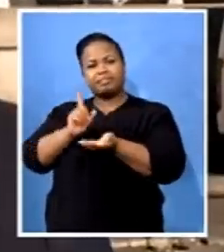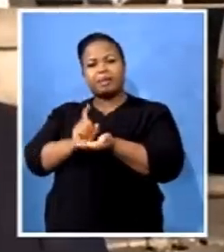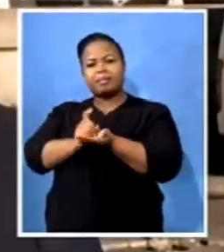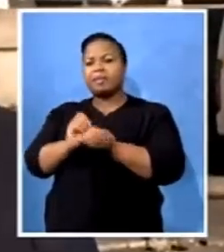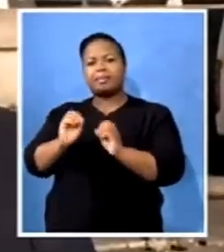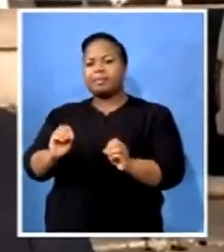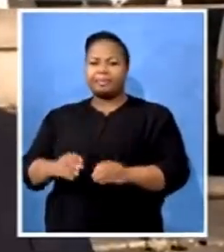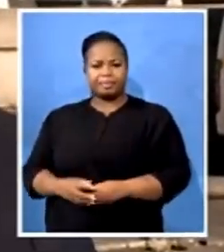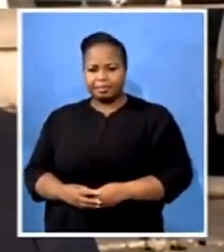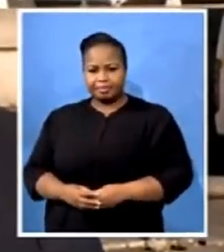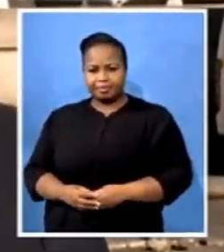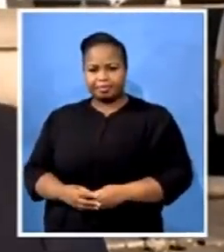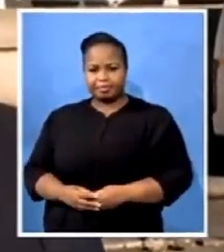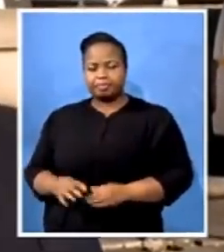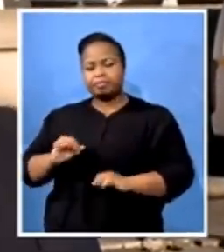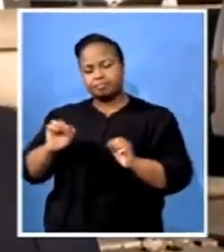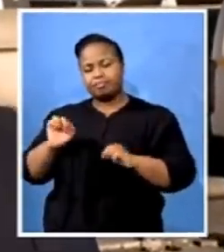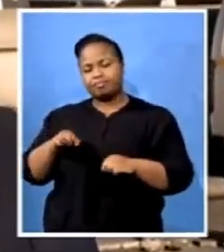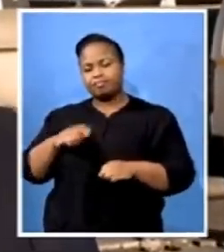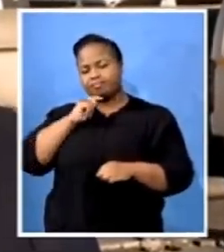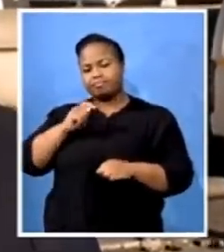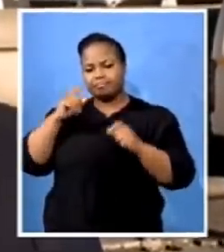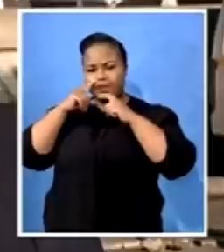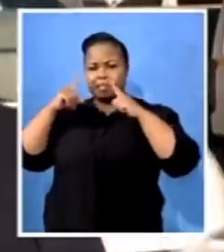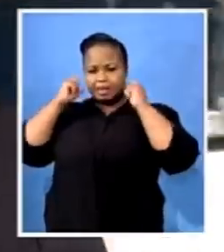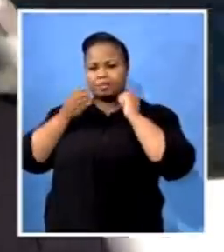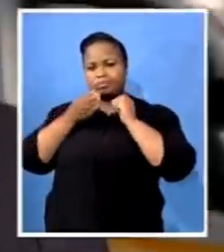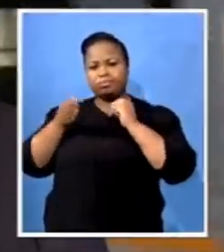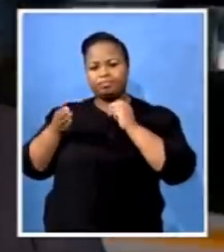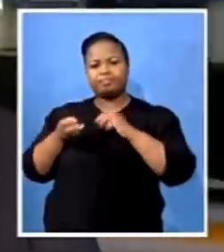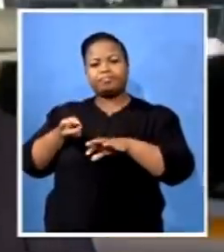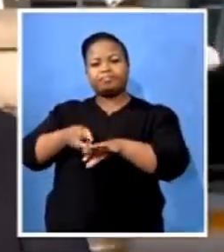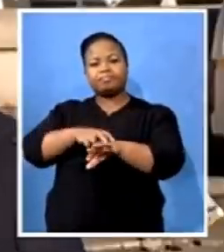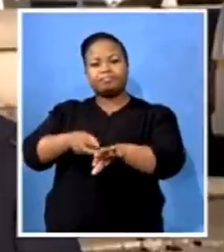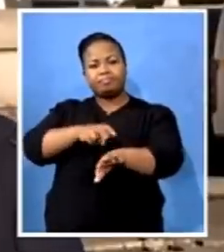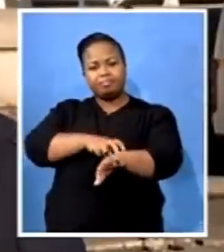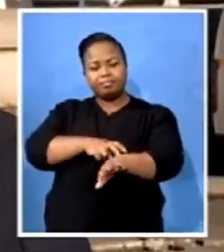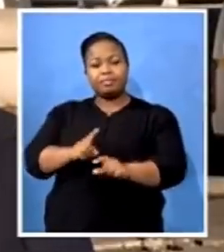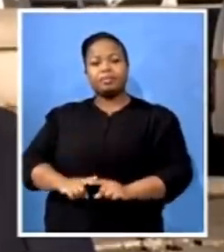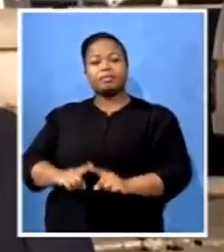masks, the passengers, and they were also seated in 10